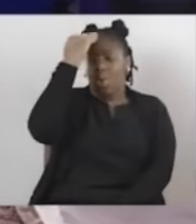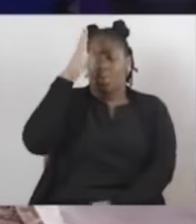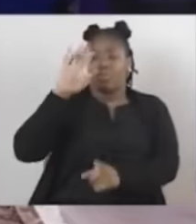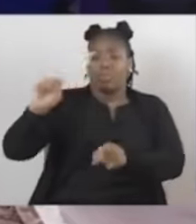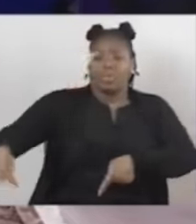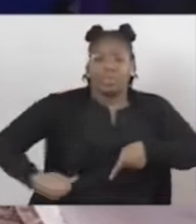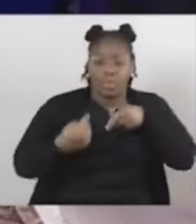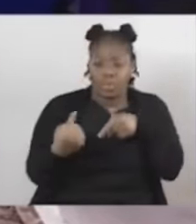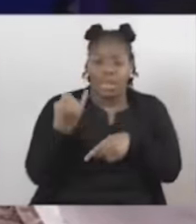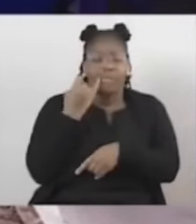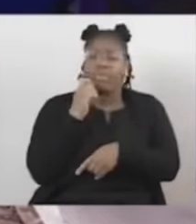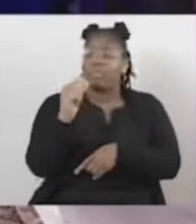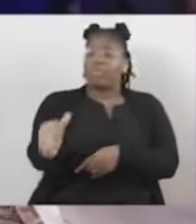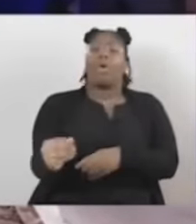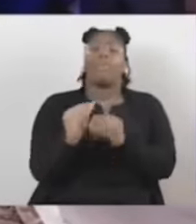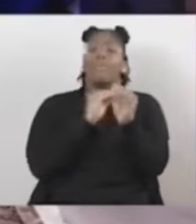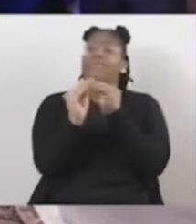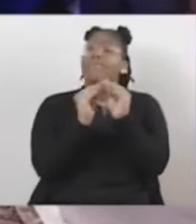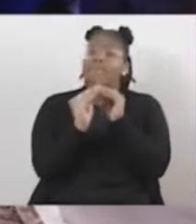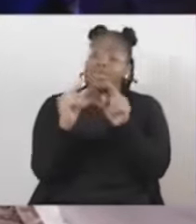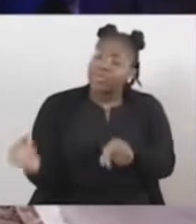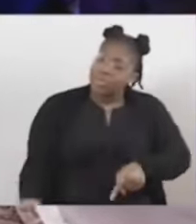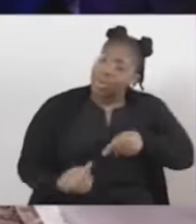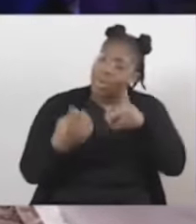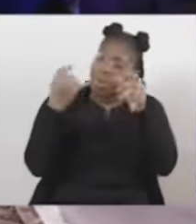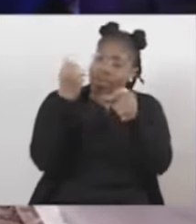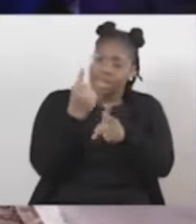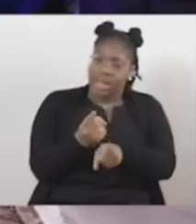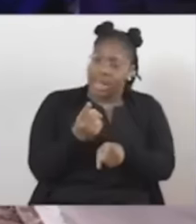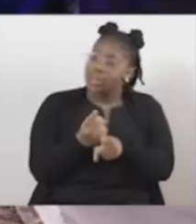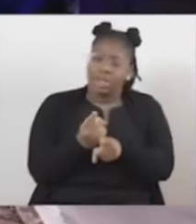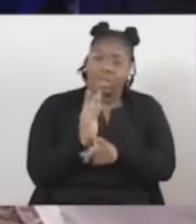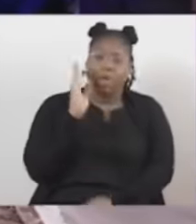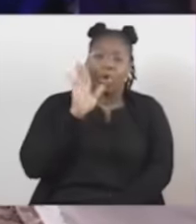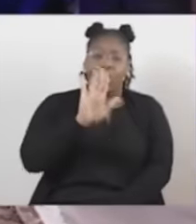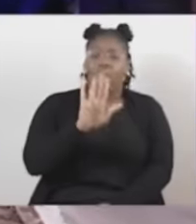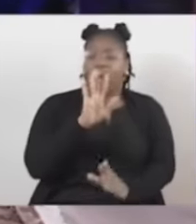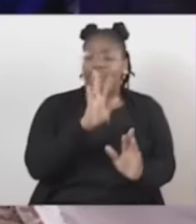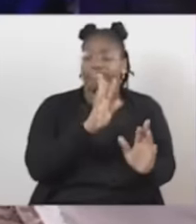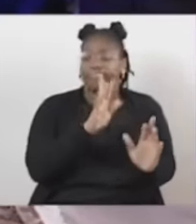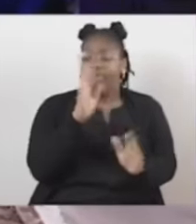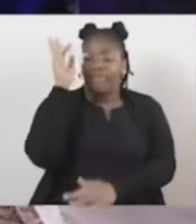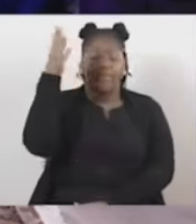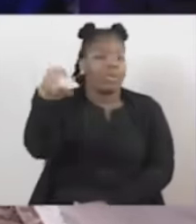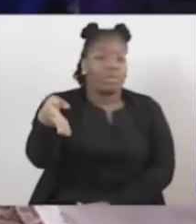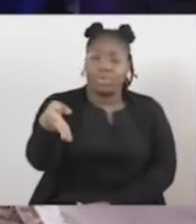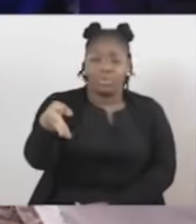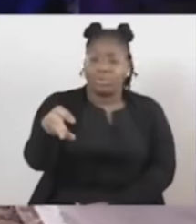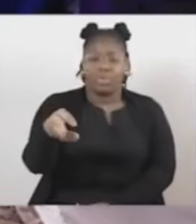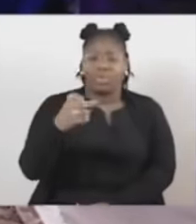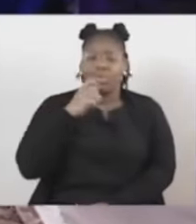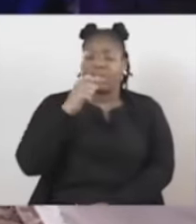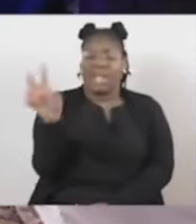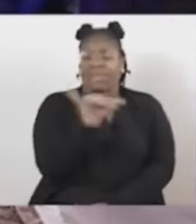later, that if you don't deal with the loose thread or threads now, it will put your garment of holiness and service at risk when you are center stage.